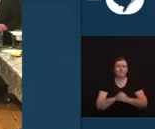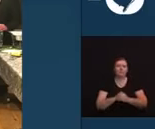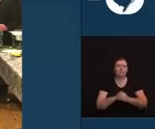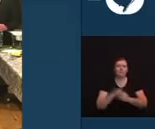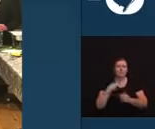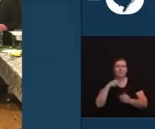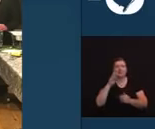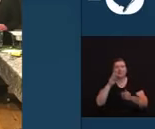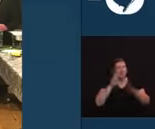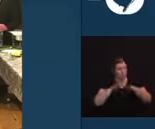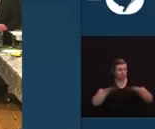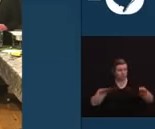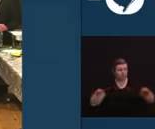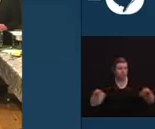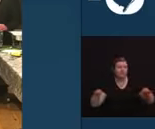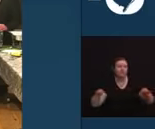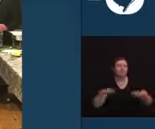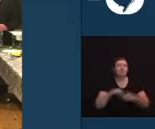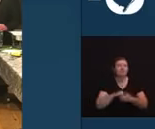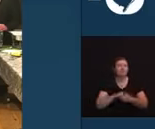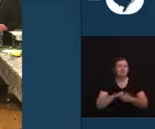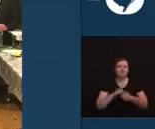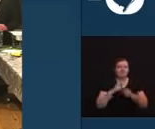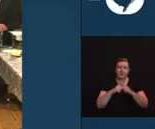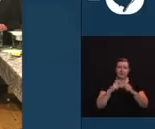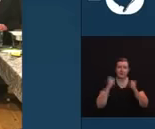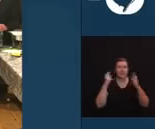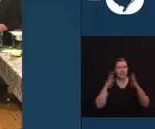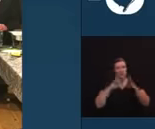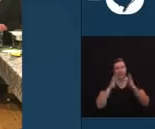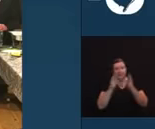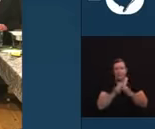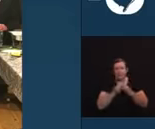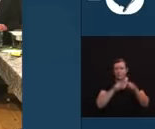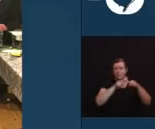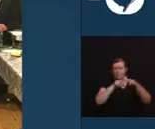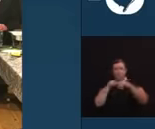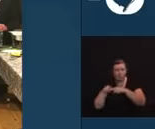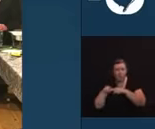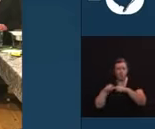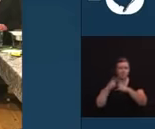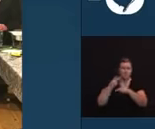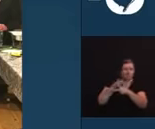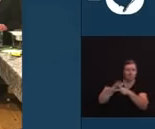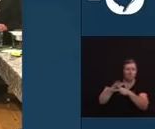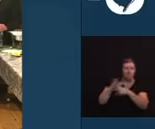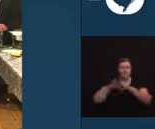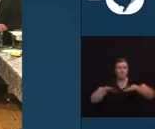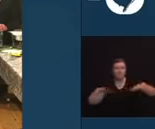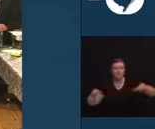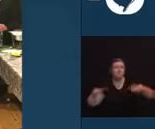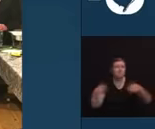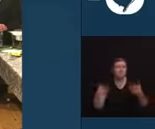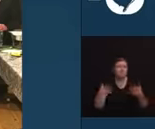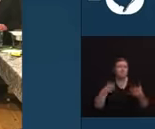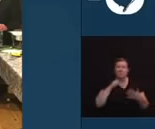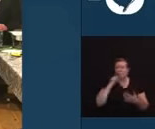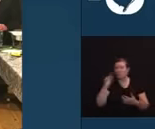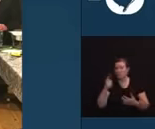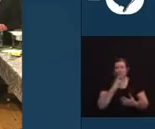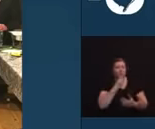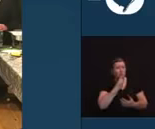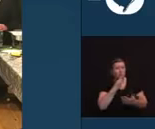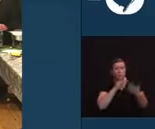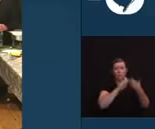families who relied on him for the health of their children, and by not just our Jewish community, but all of our state's communities of